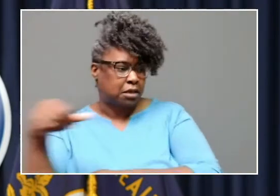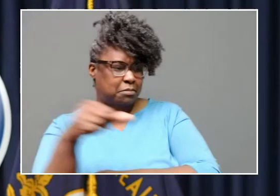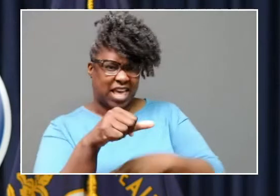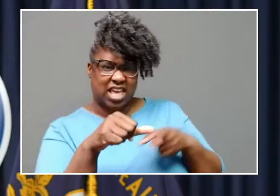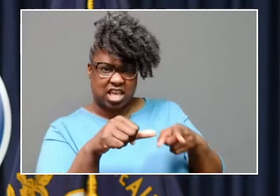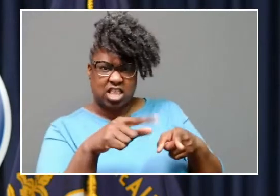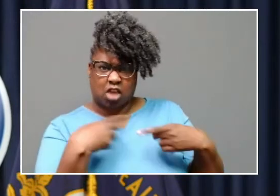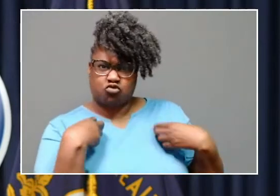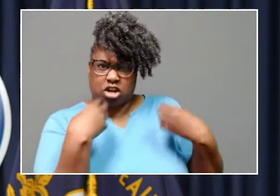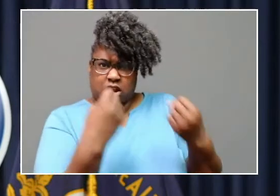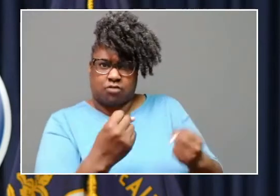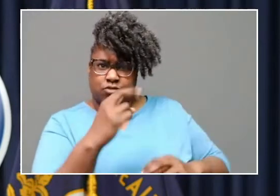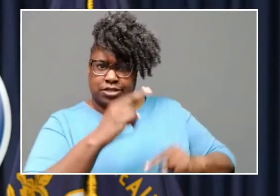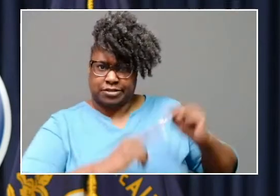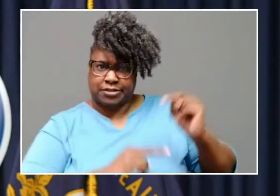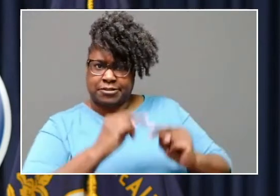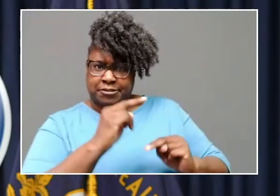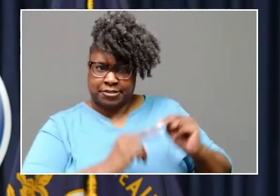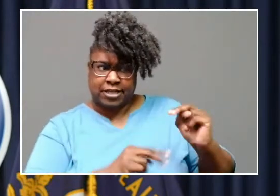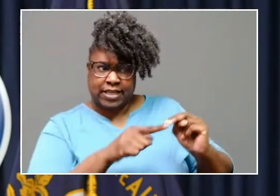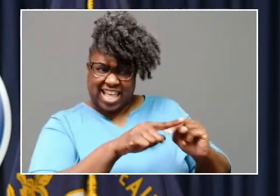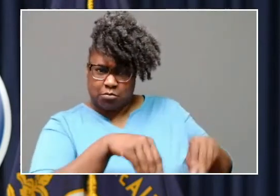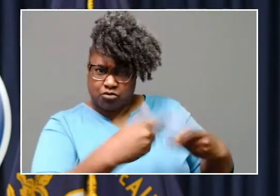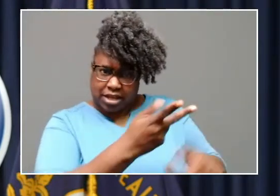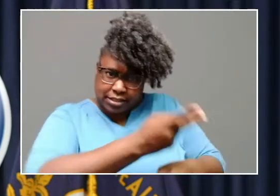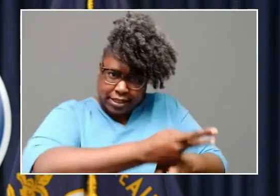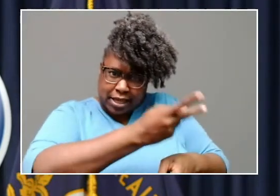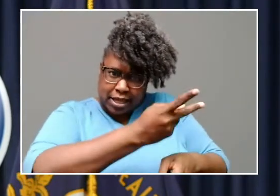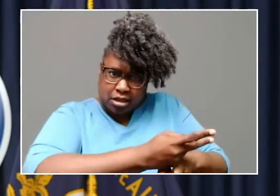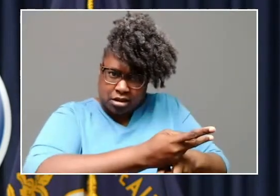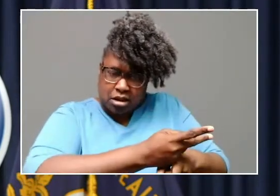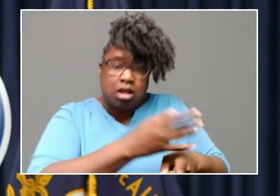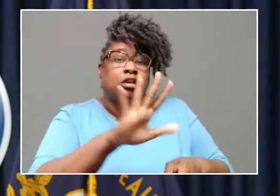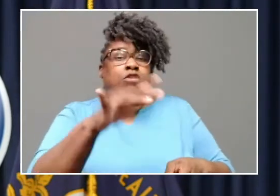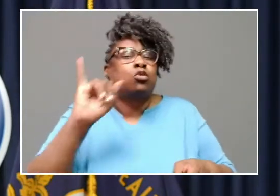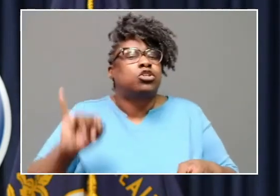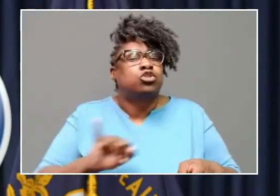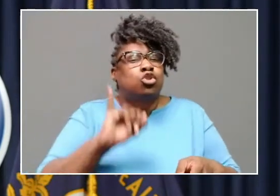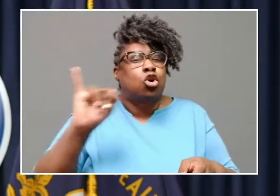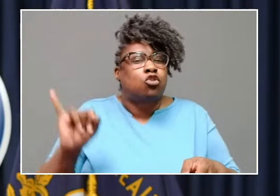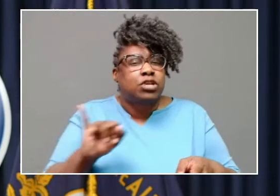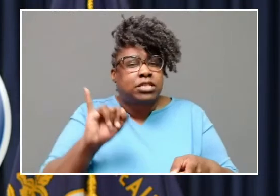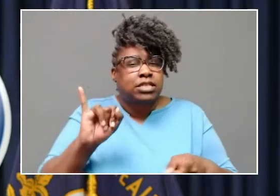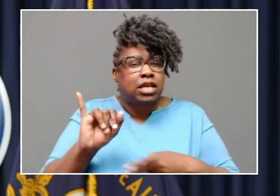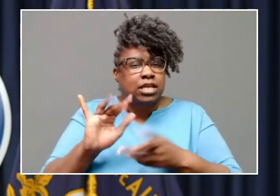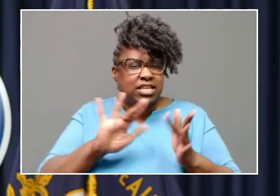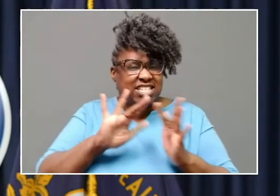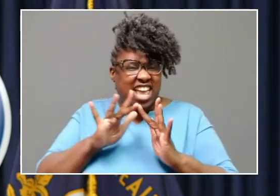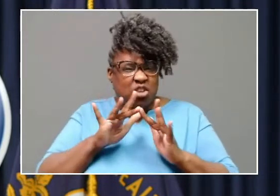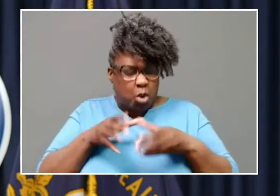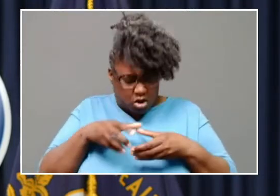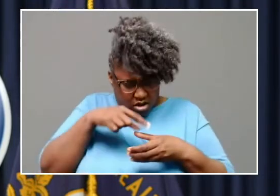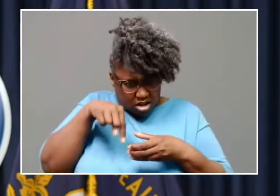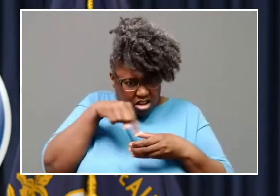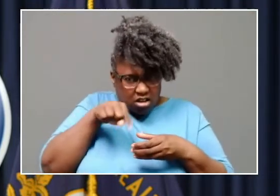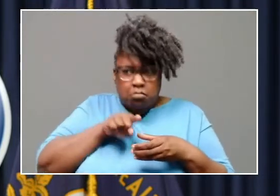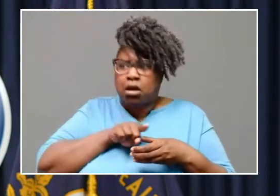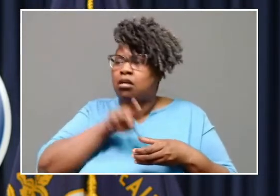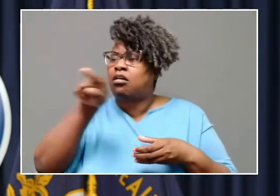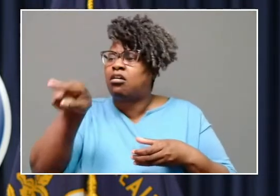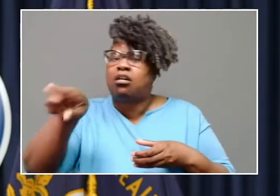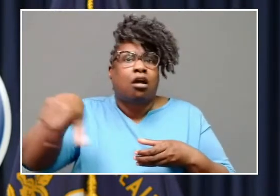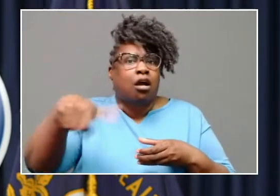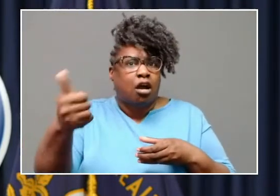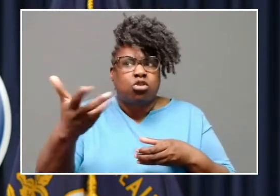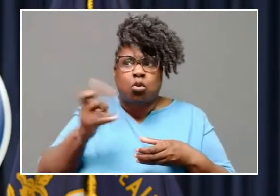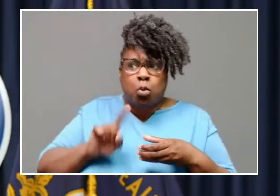provide care. This is when something is out of network. They used to just send it directly to the individual, but for somebody needing treatment, that money needs to go right